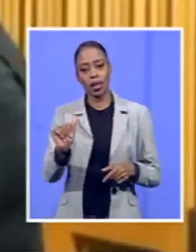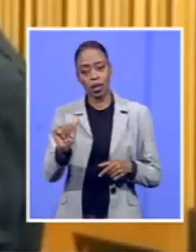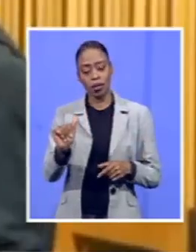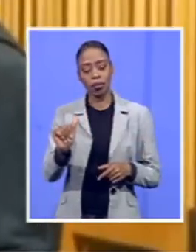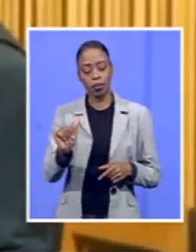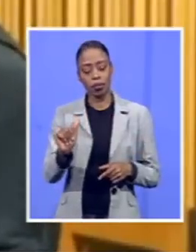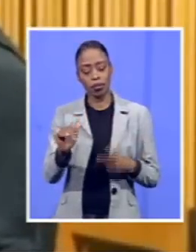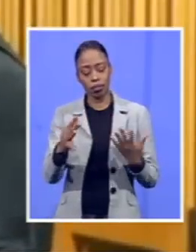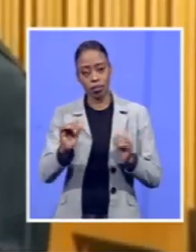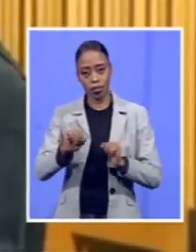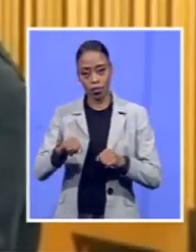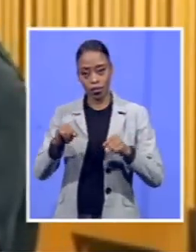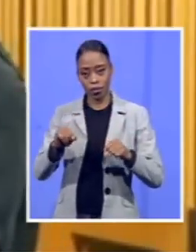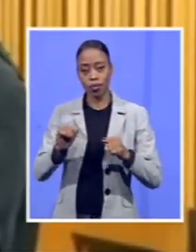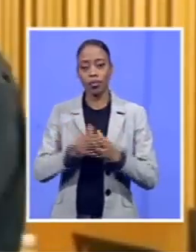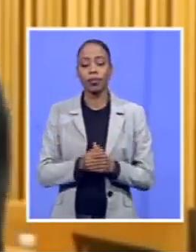Tick. Everyone will agree with that.